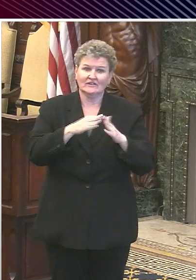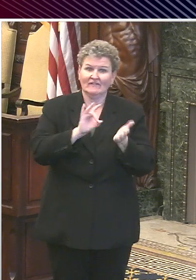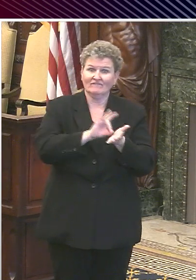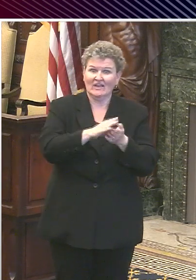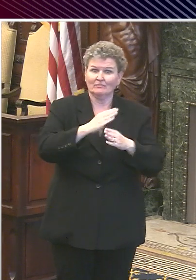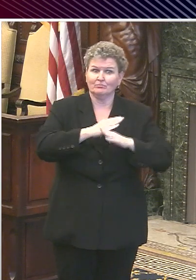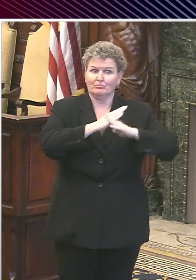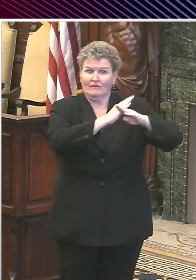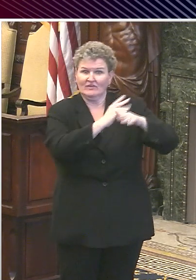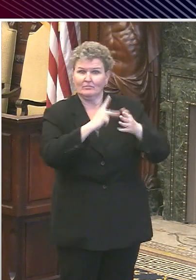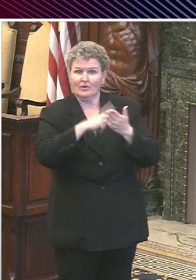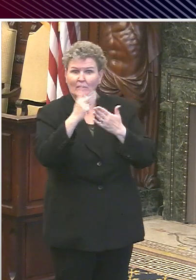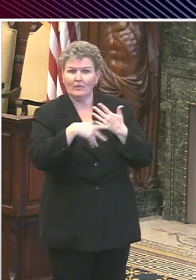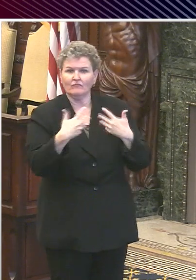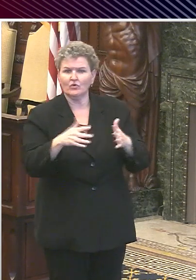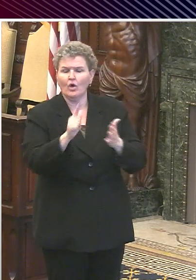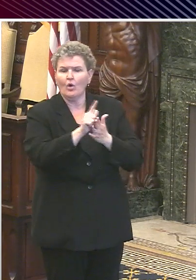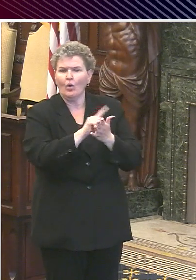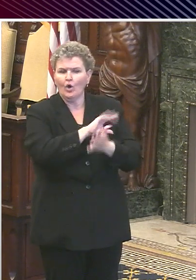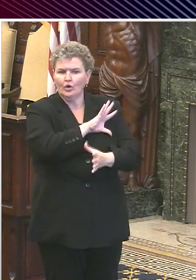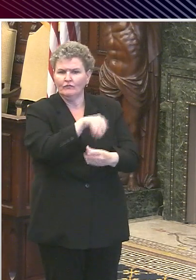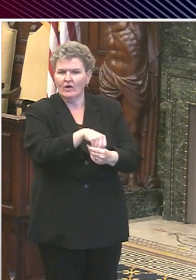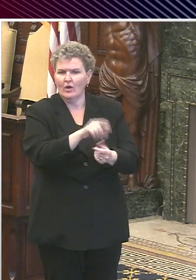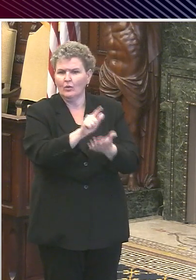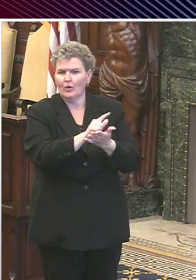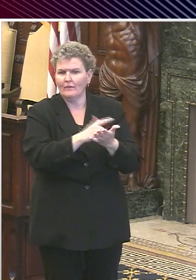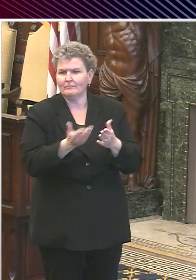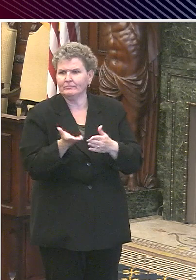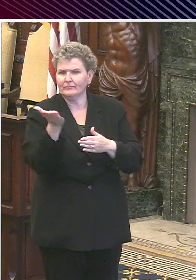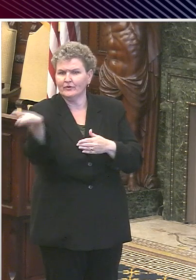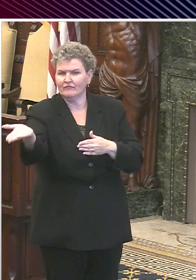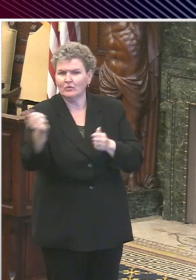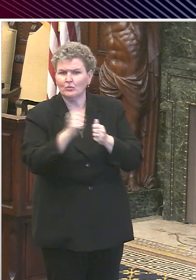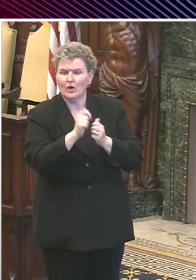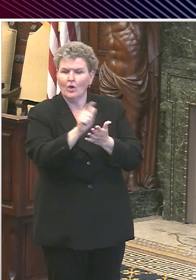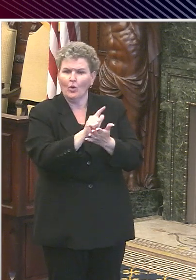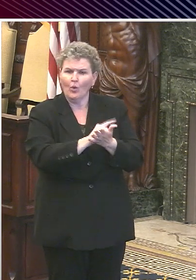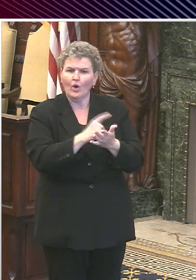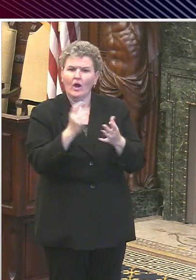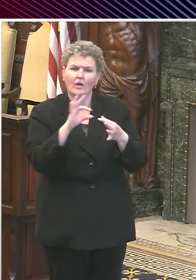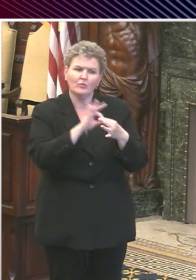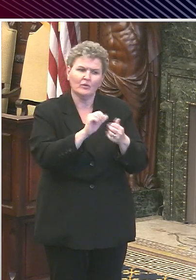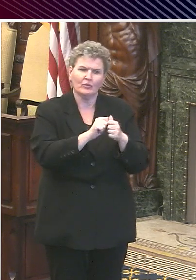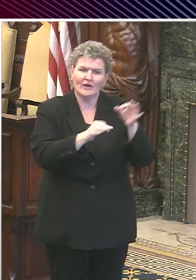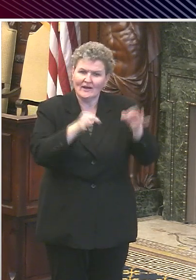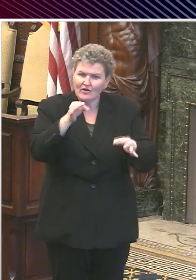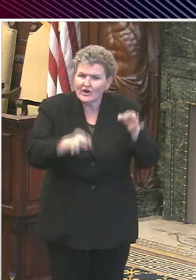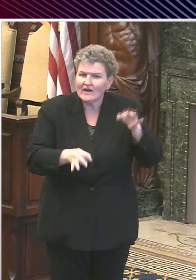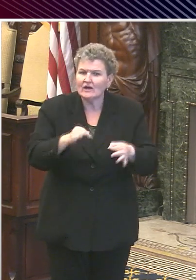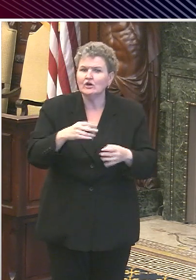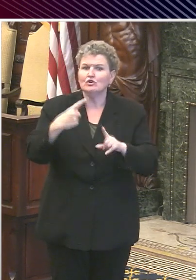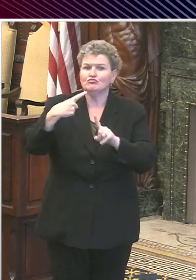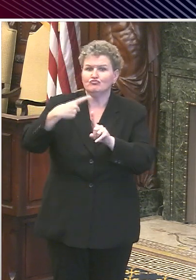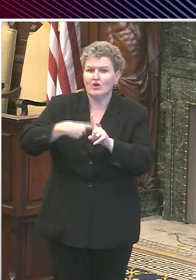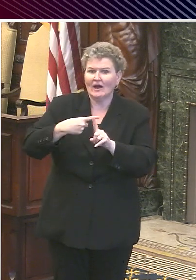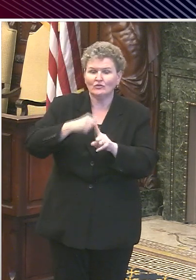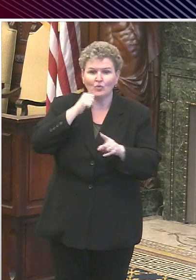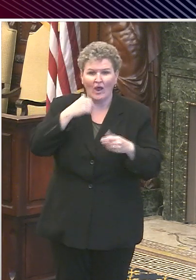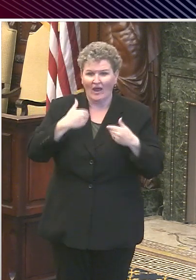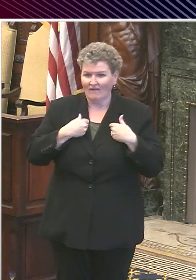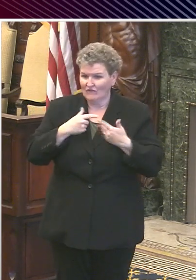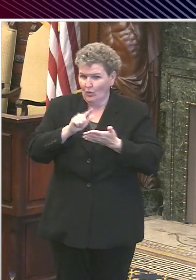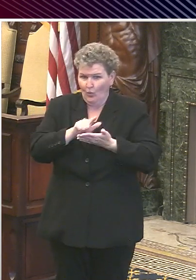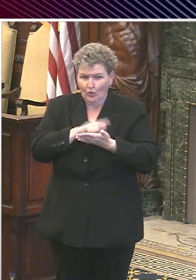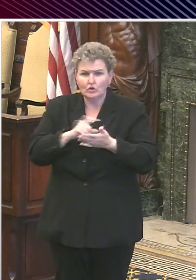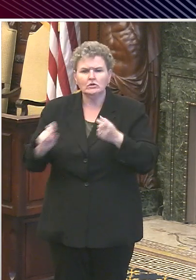provides attorneys in the court on the day of a hearing so that tenants who are unrepresented can get that support